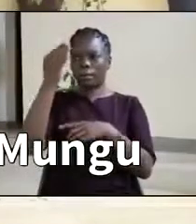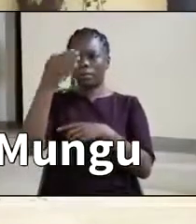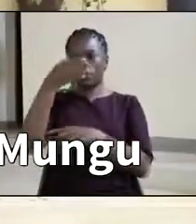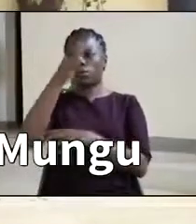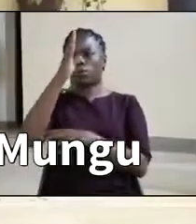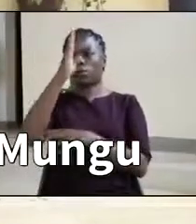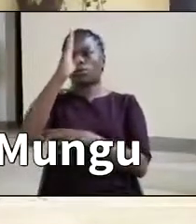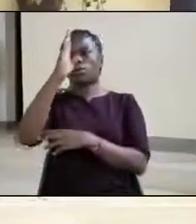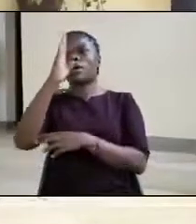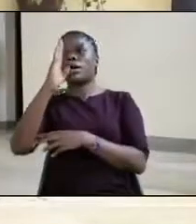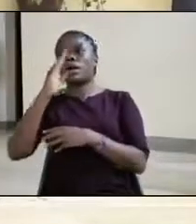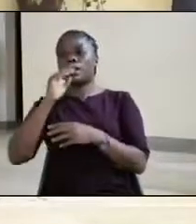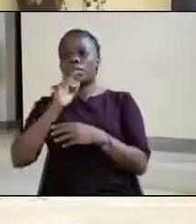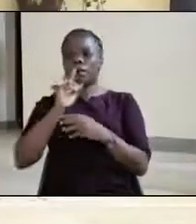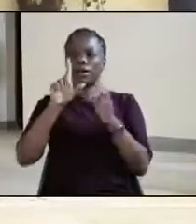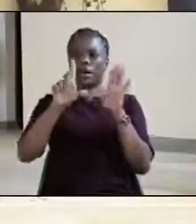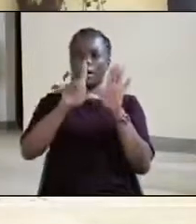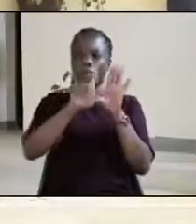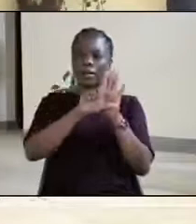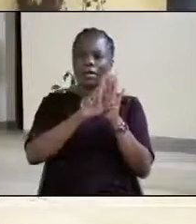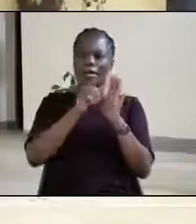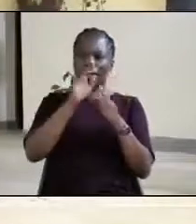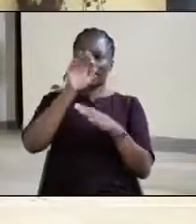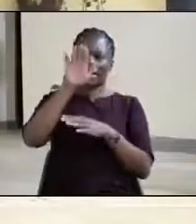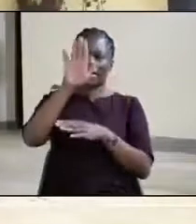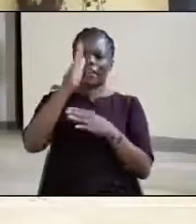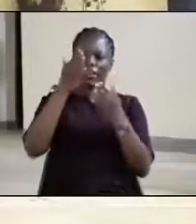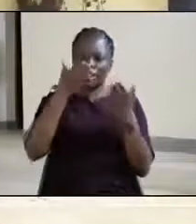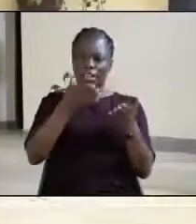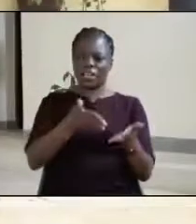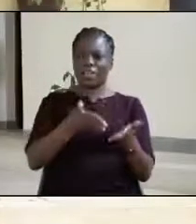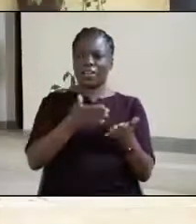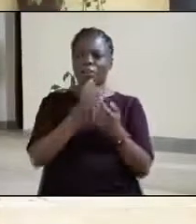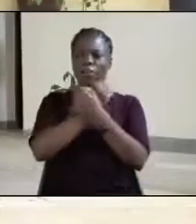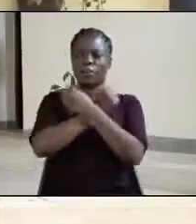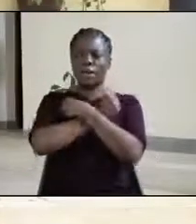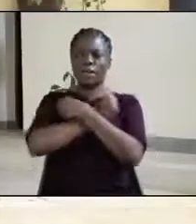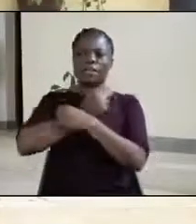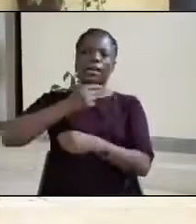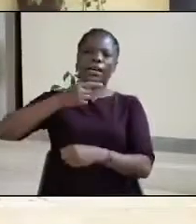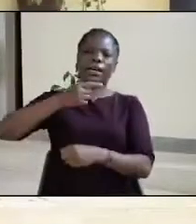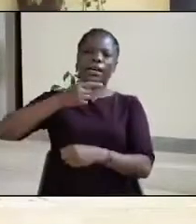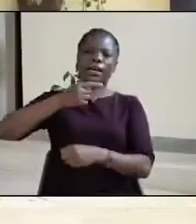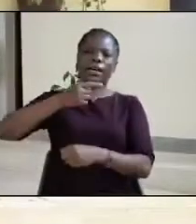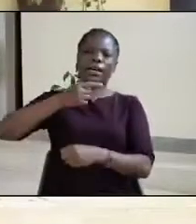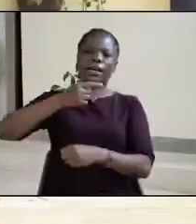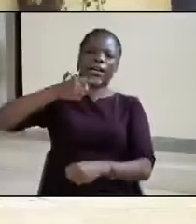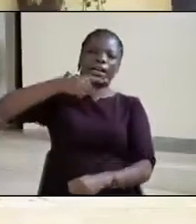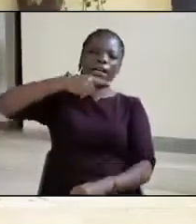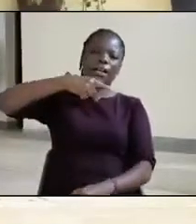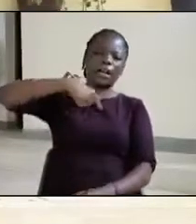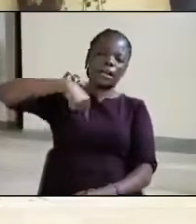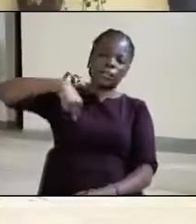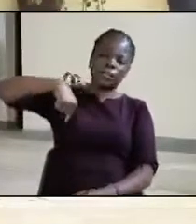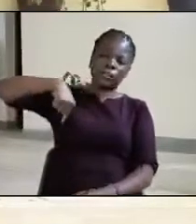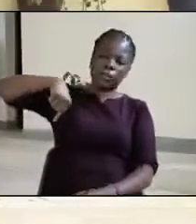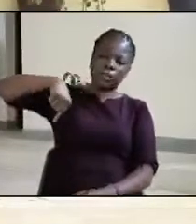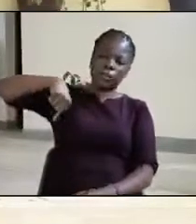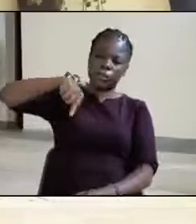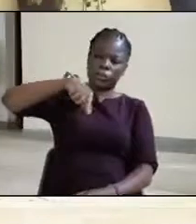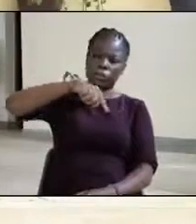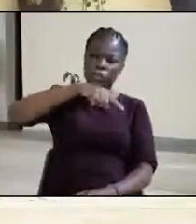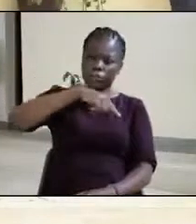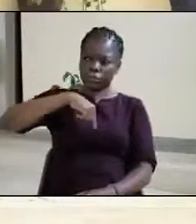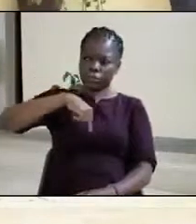baba Mungu. Amri yake ndio hii, kupendana sana.